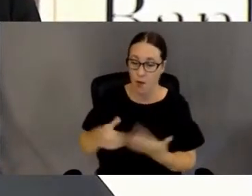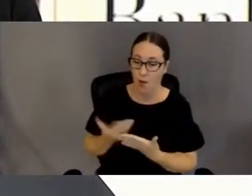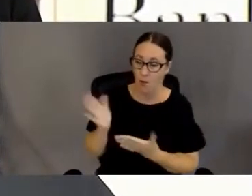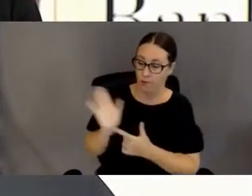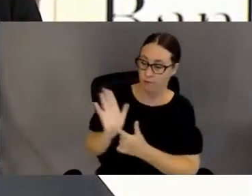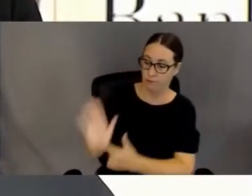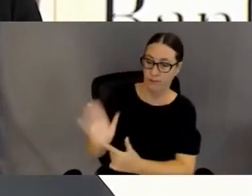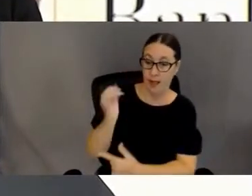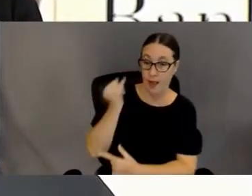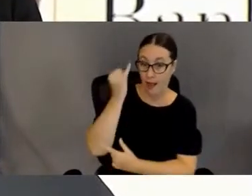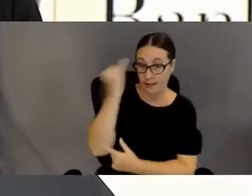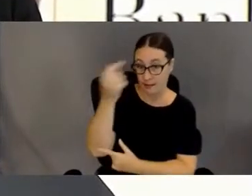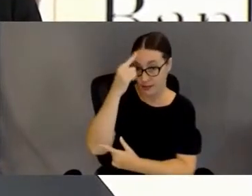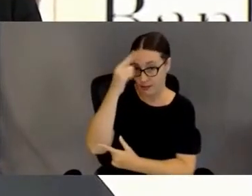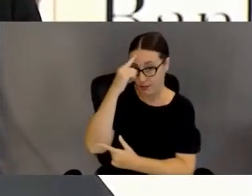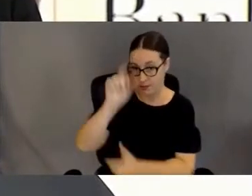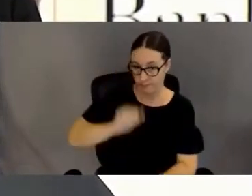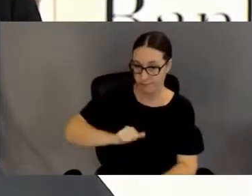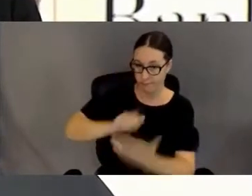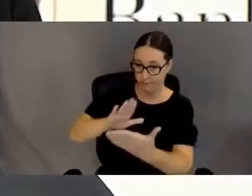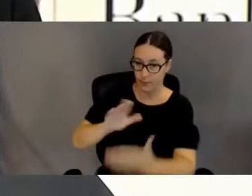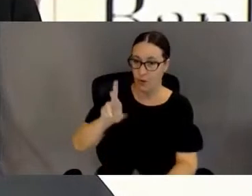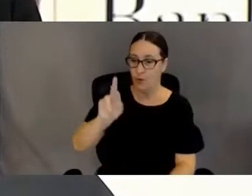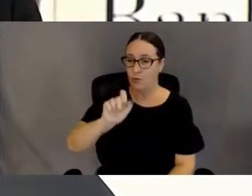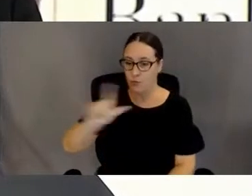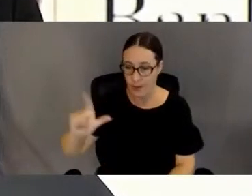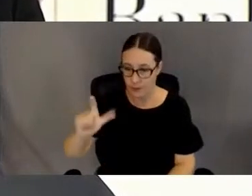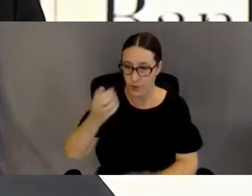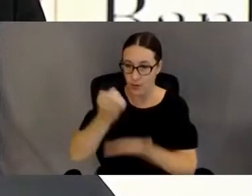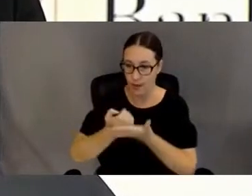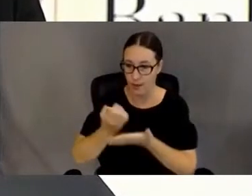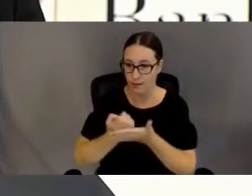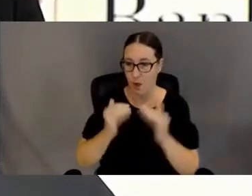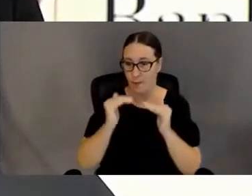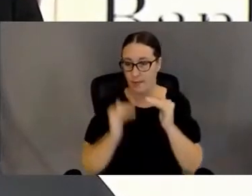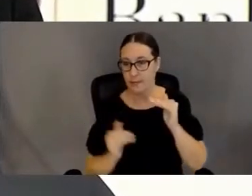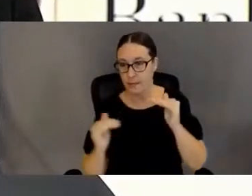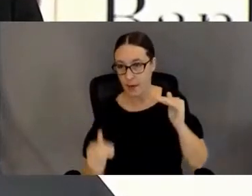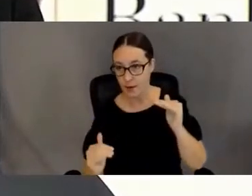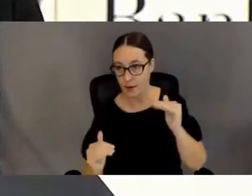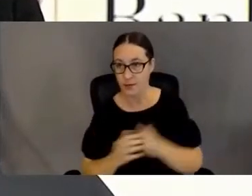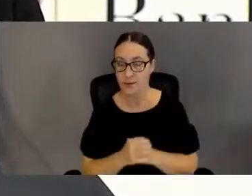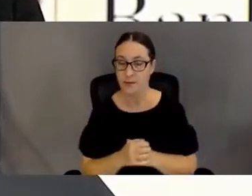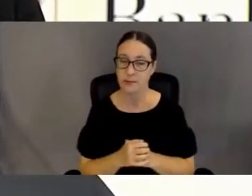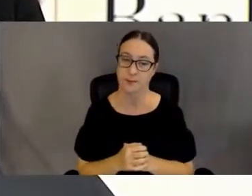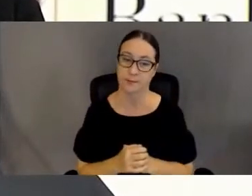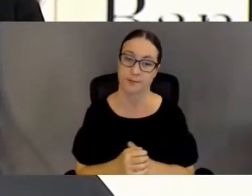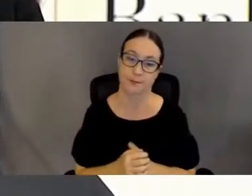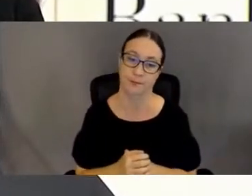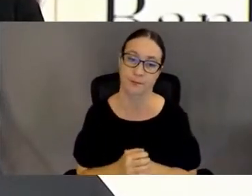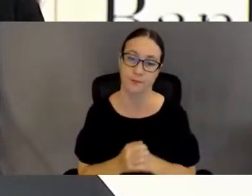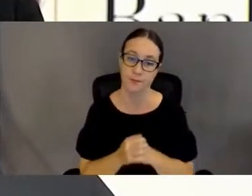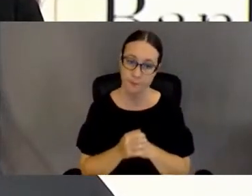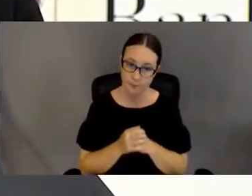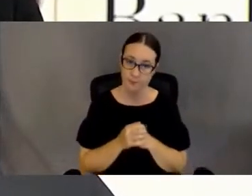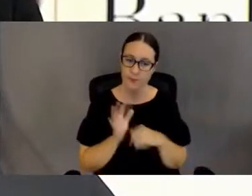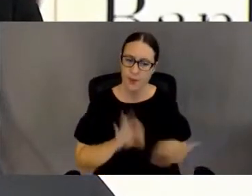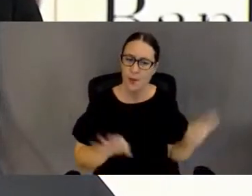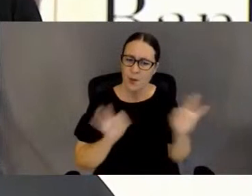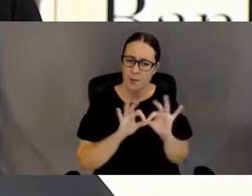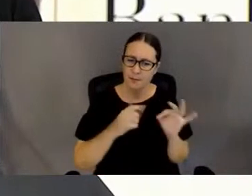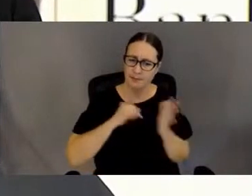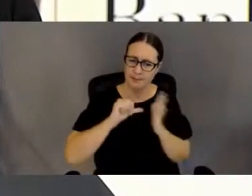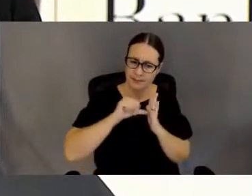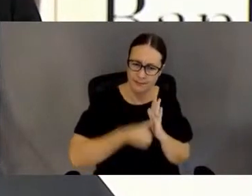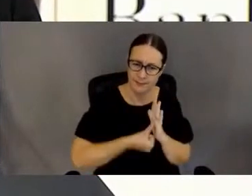for addressing racial economic disparities. And I'd be remiss if I didn't highlight the incredible